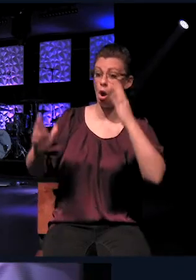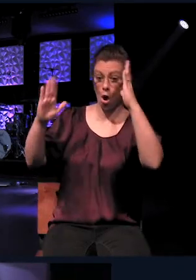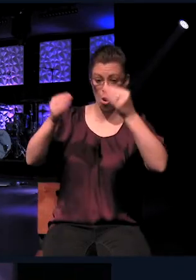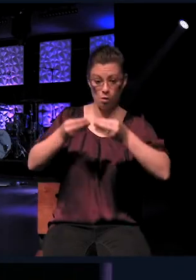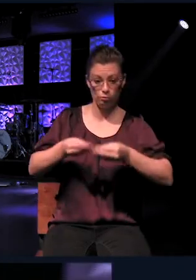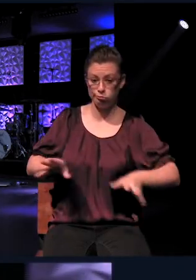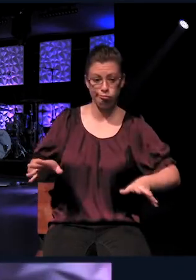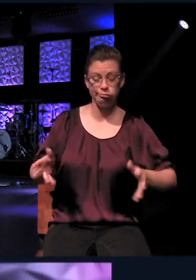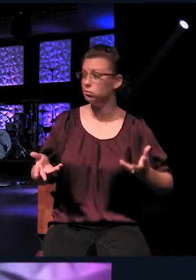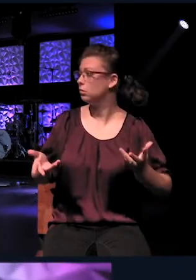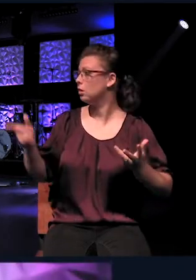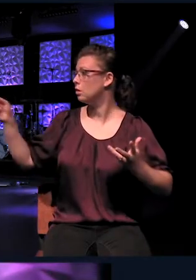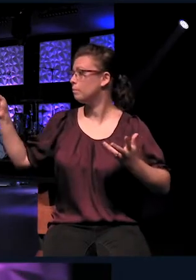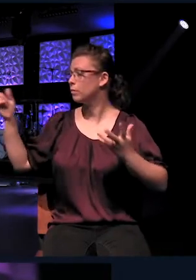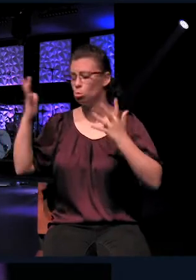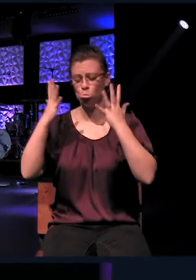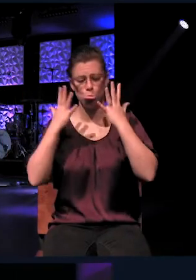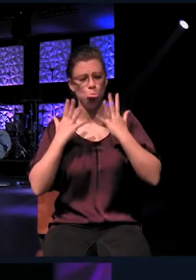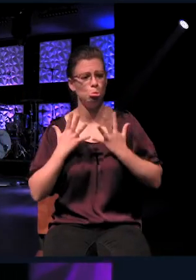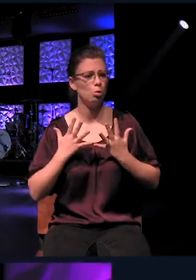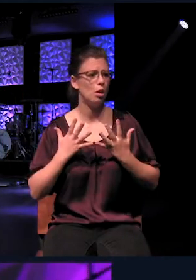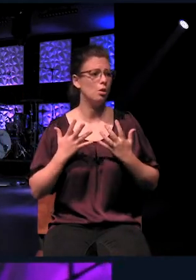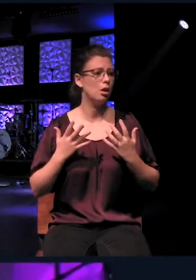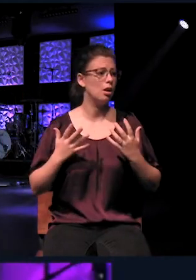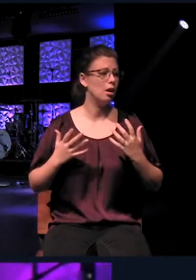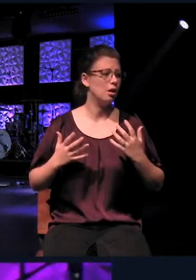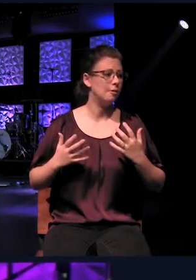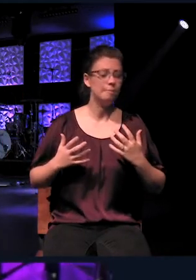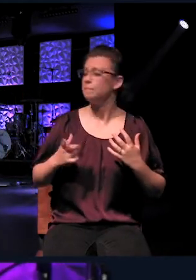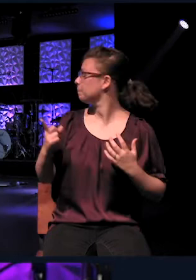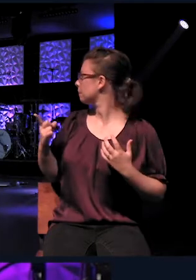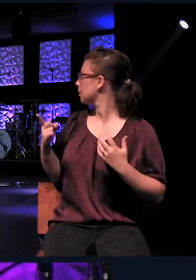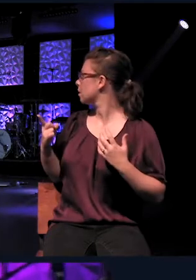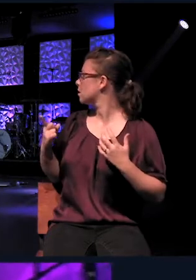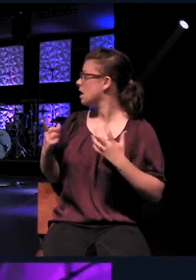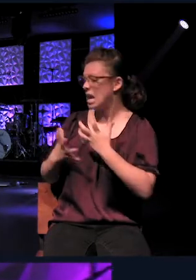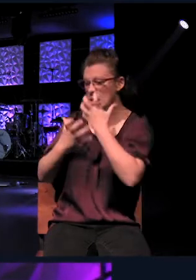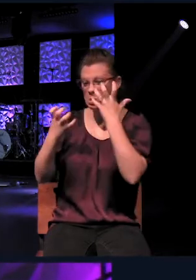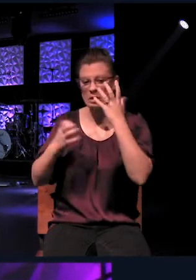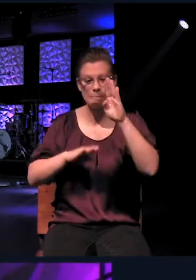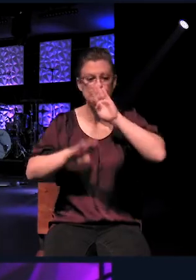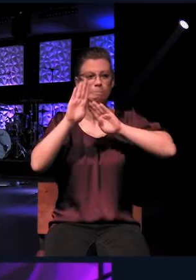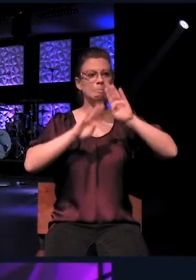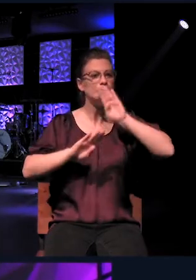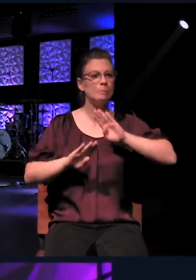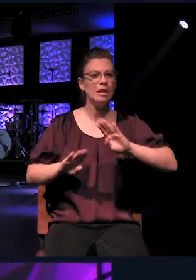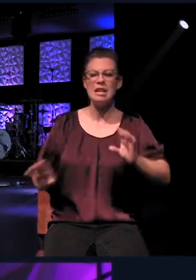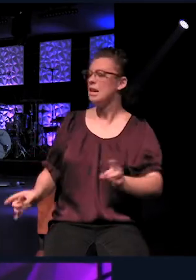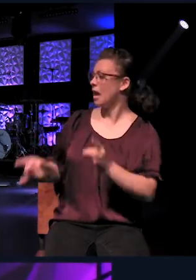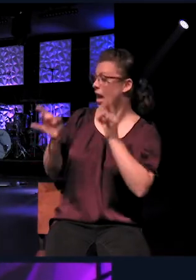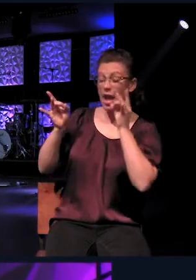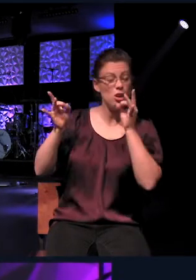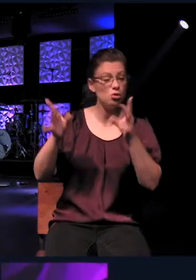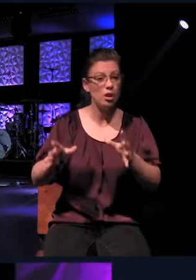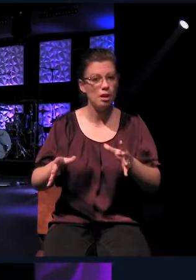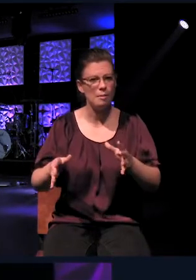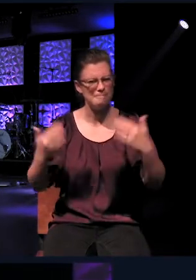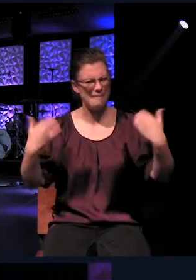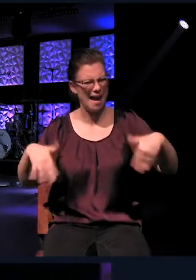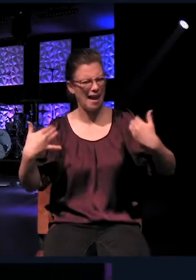hopelessness, sorrow, angry, frustration, hatred.